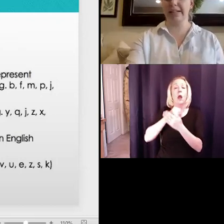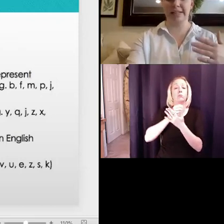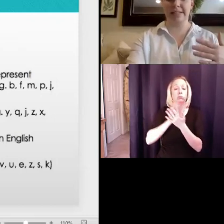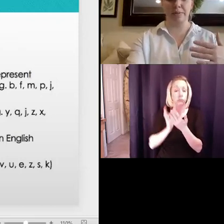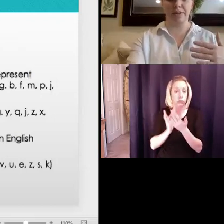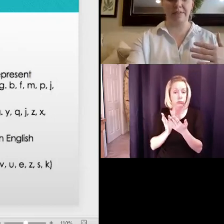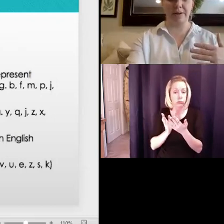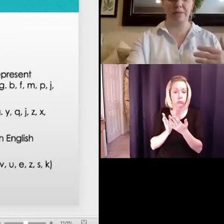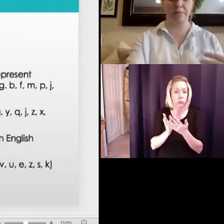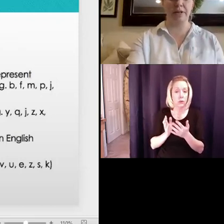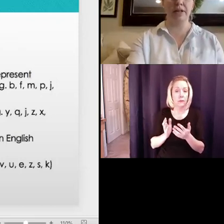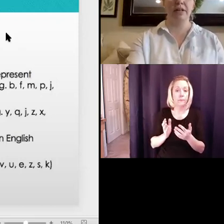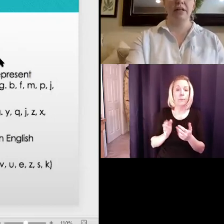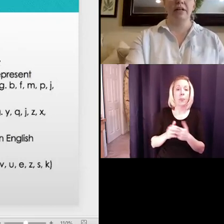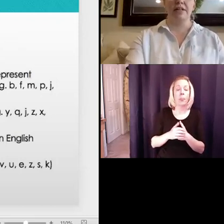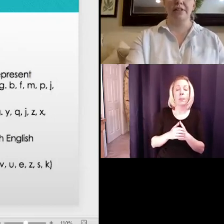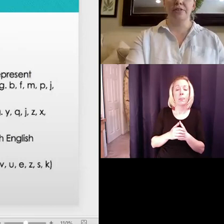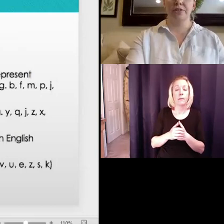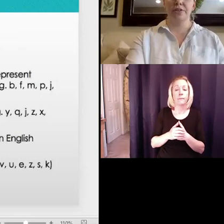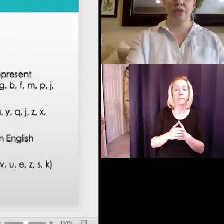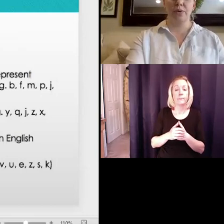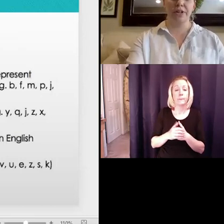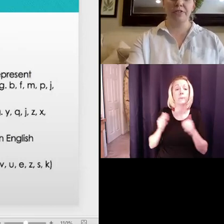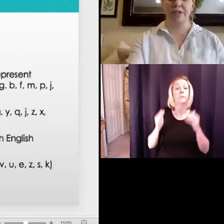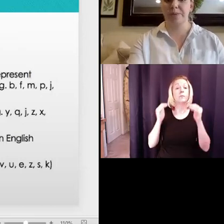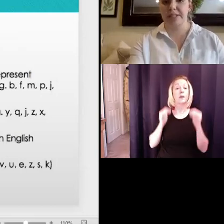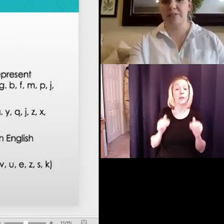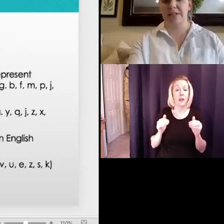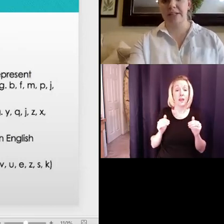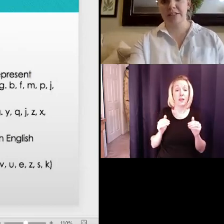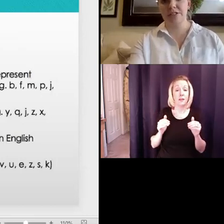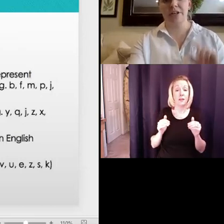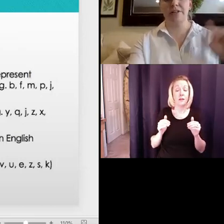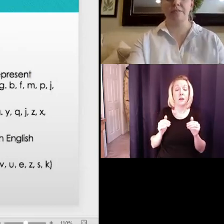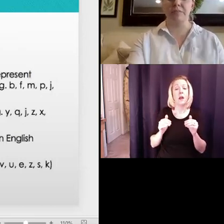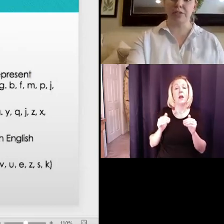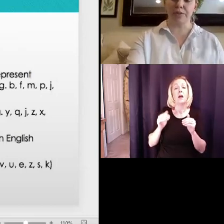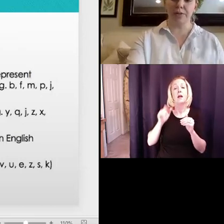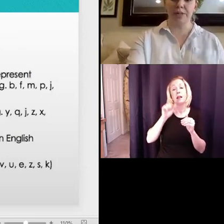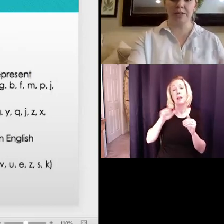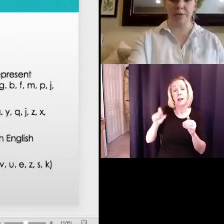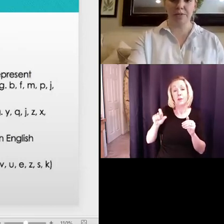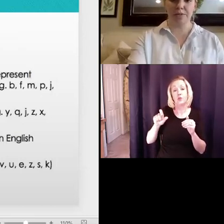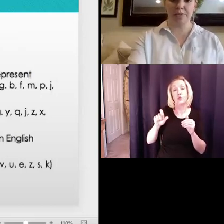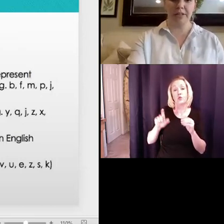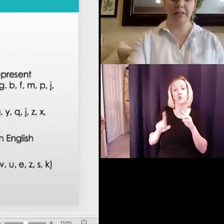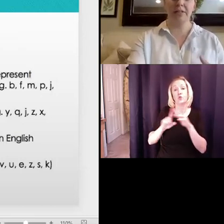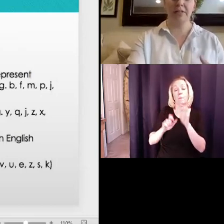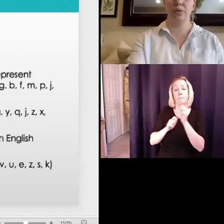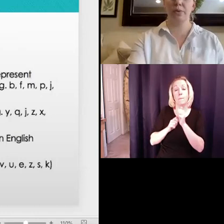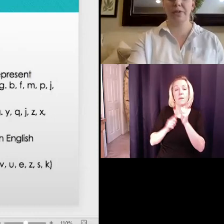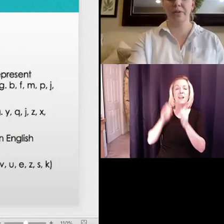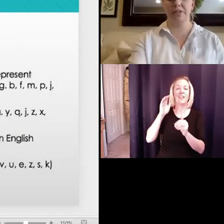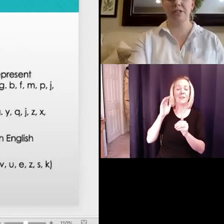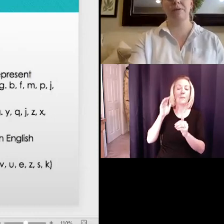have like an example that I found in the book. Then you do the order of frequency in written English, starting from least frequent to most frequent,